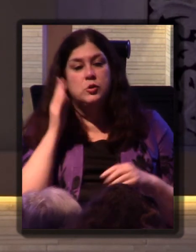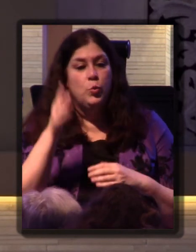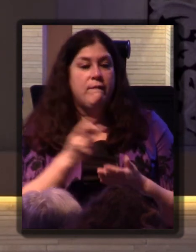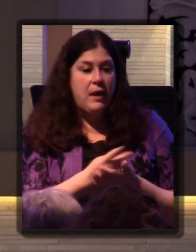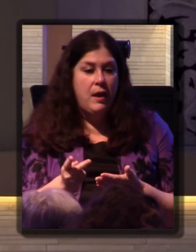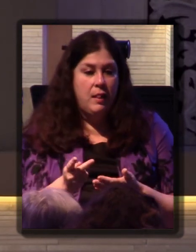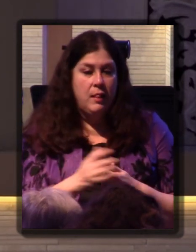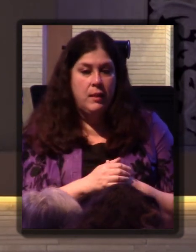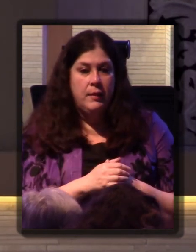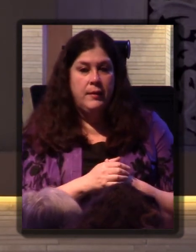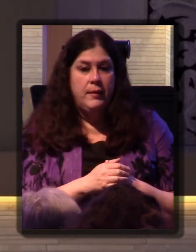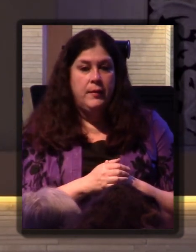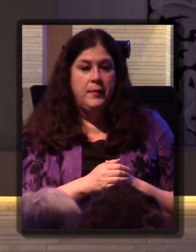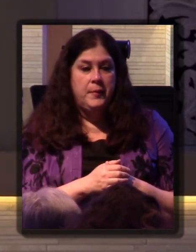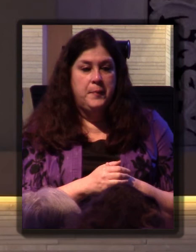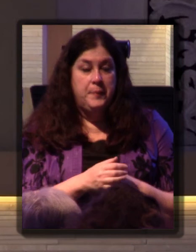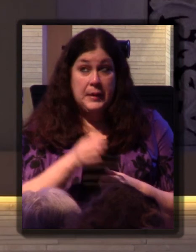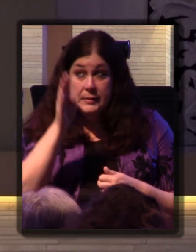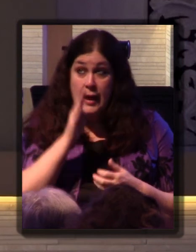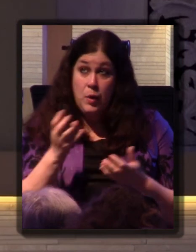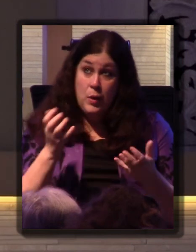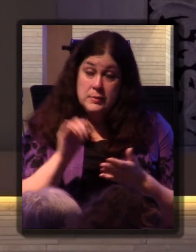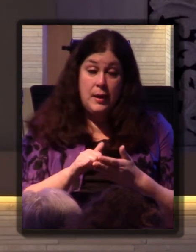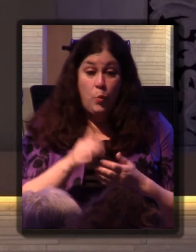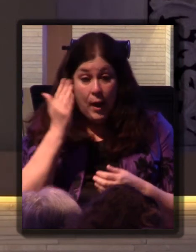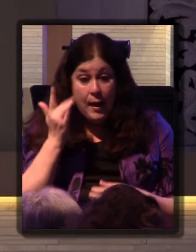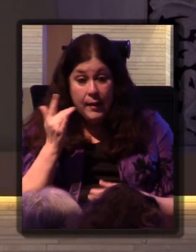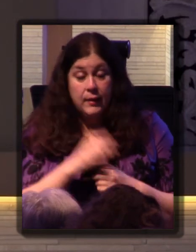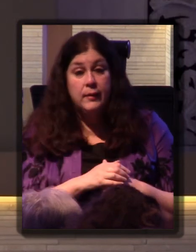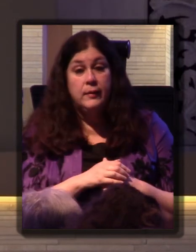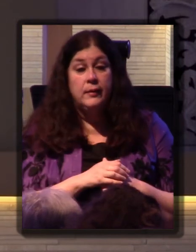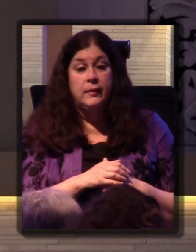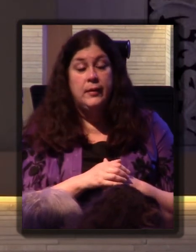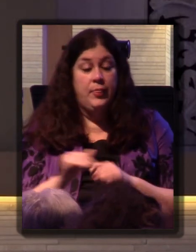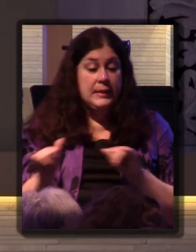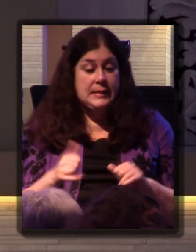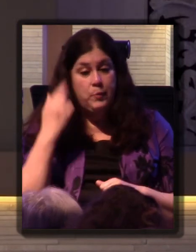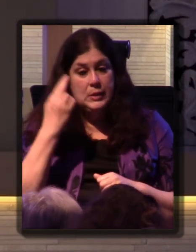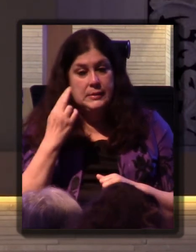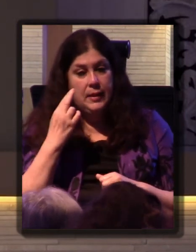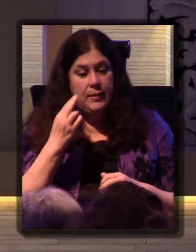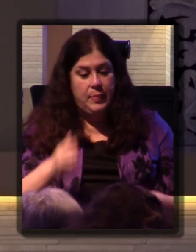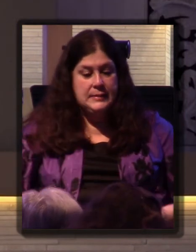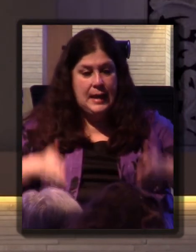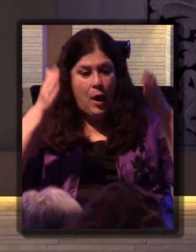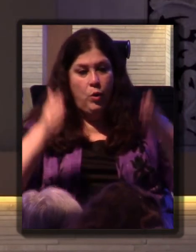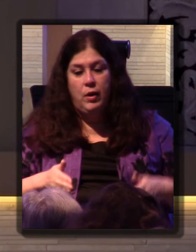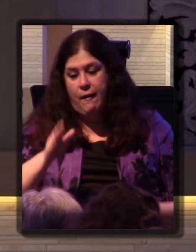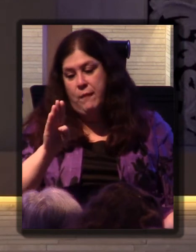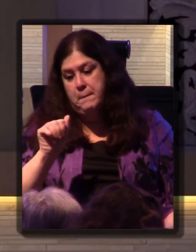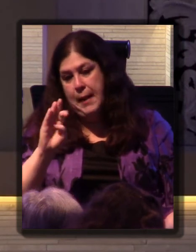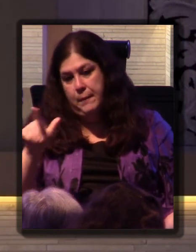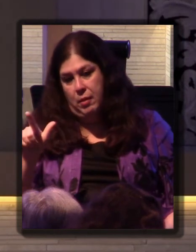all of those answers will fail by God's will. Why is that? The same reason the